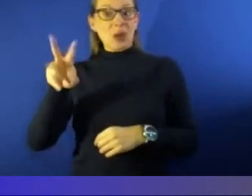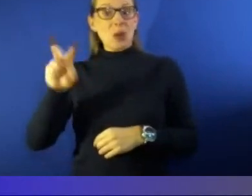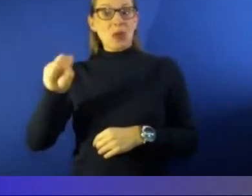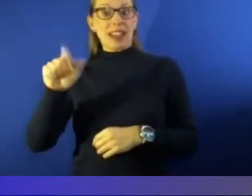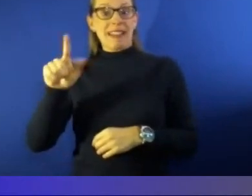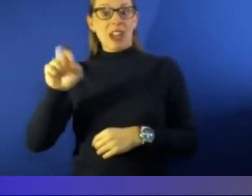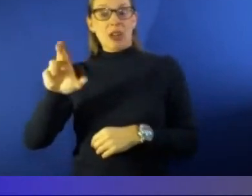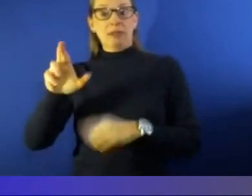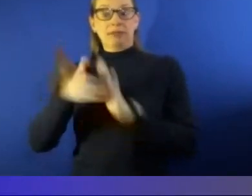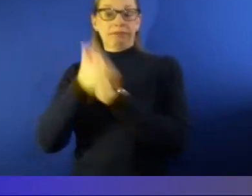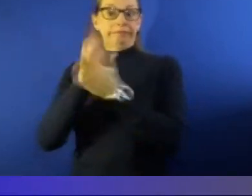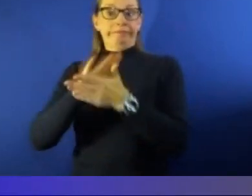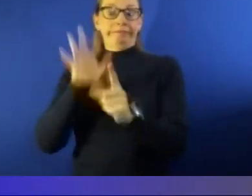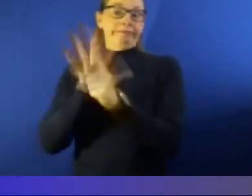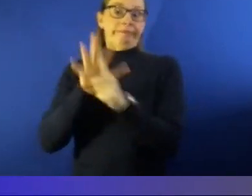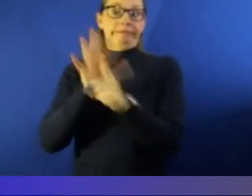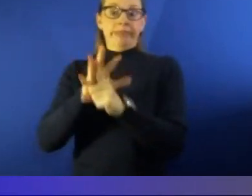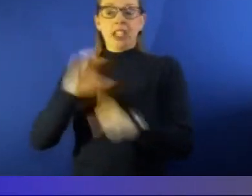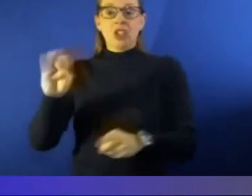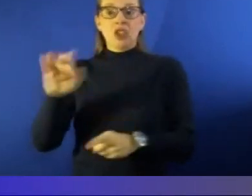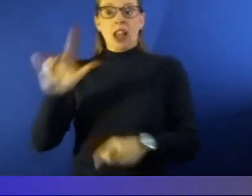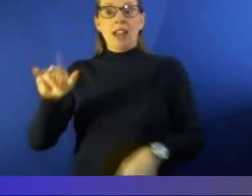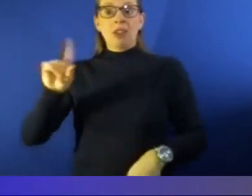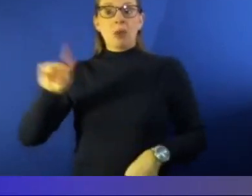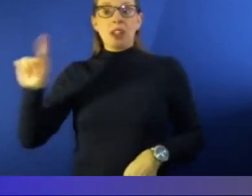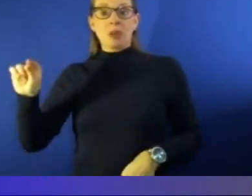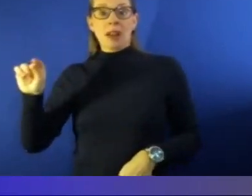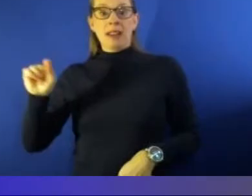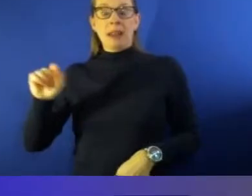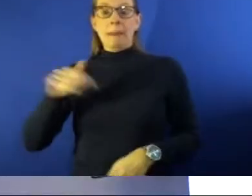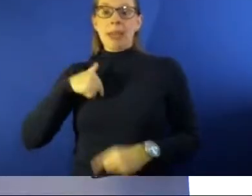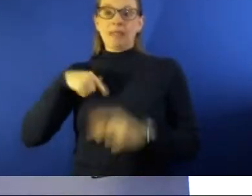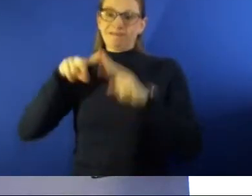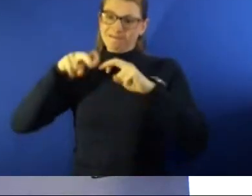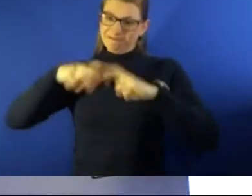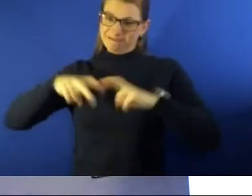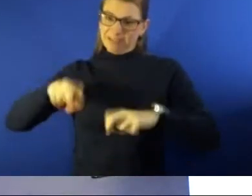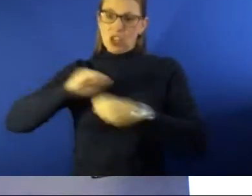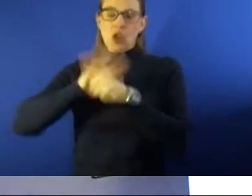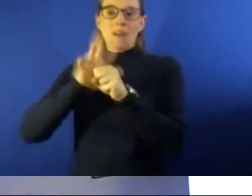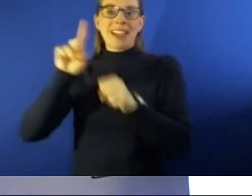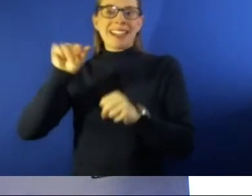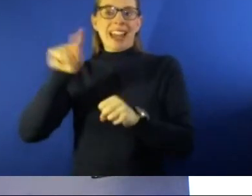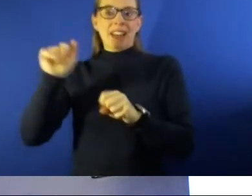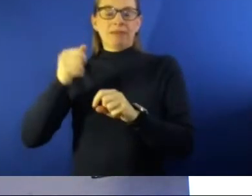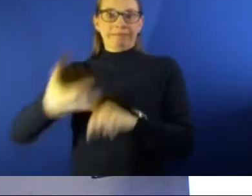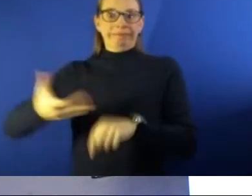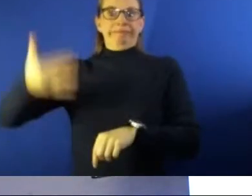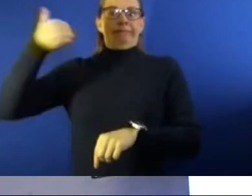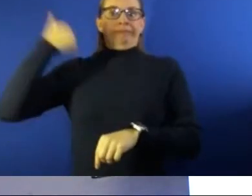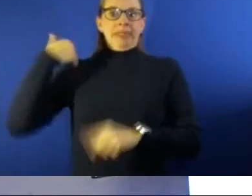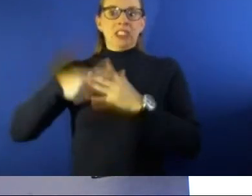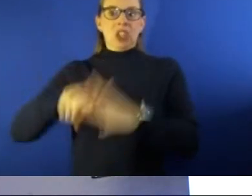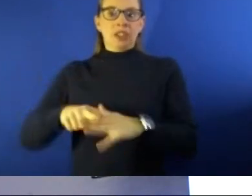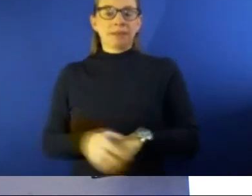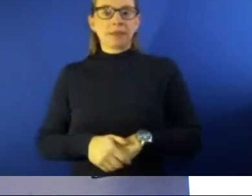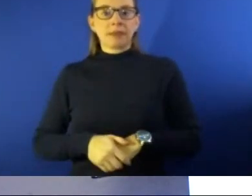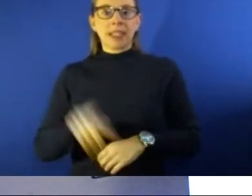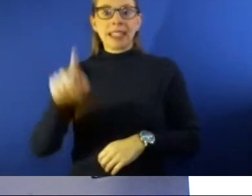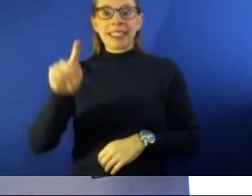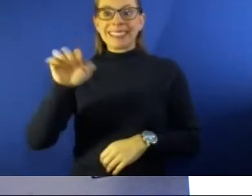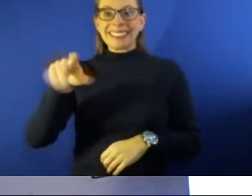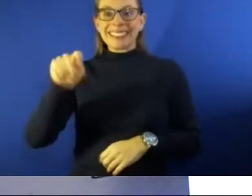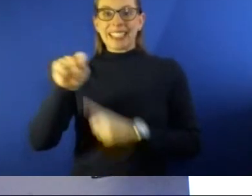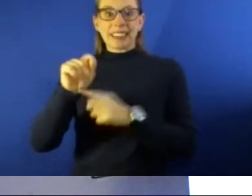of 2020. But I've been in the thick of the COVID data since the very beginning. Right. So I was going to say, you put this out, but I bet those text messages still come through to